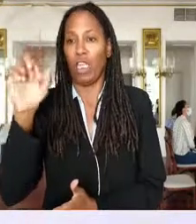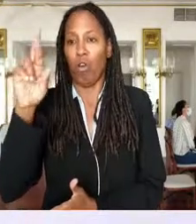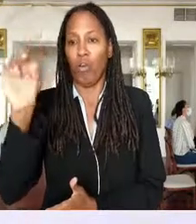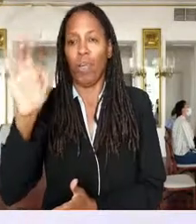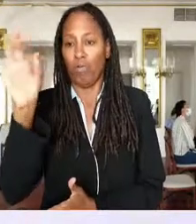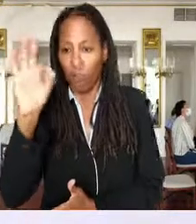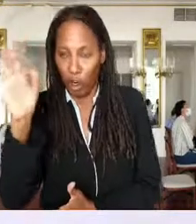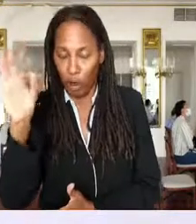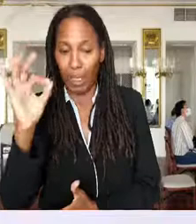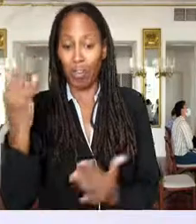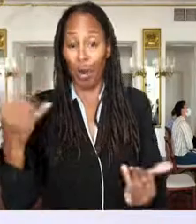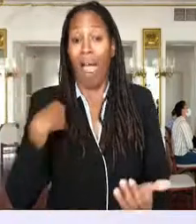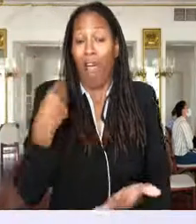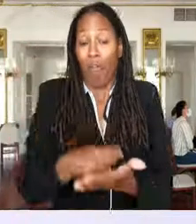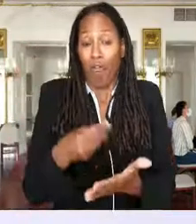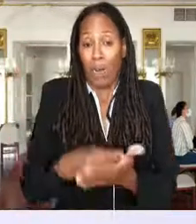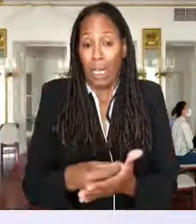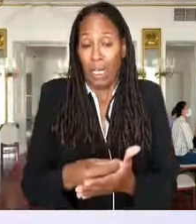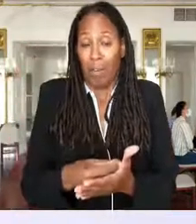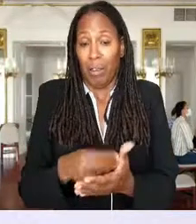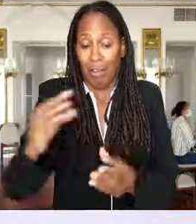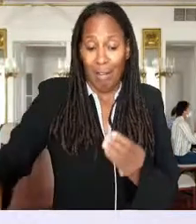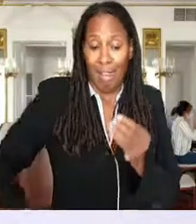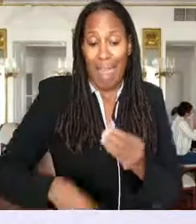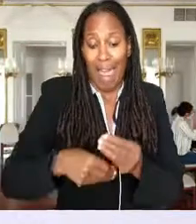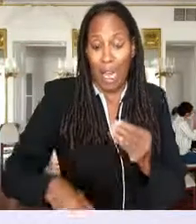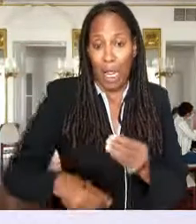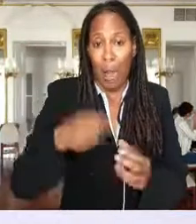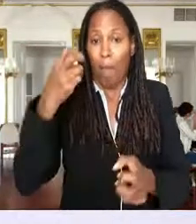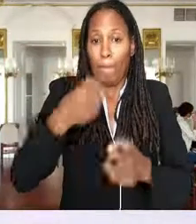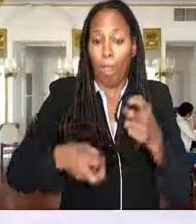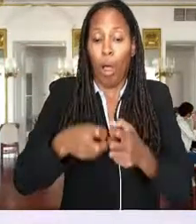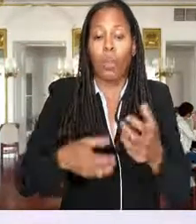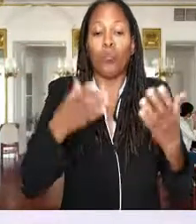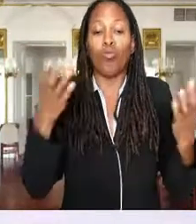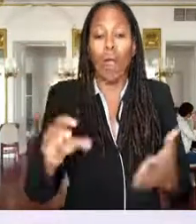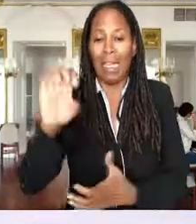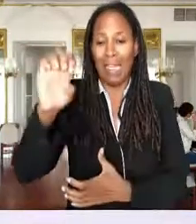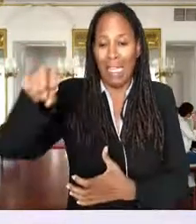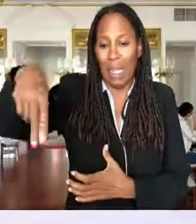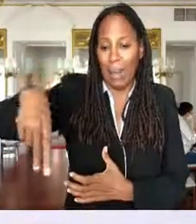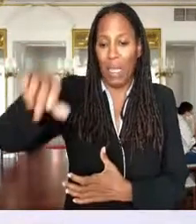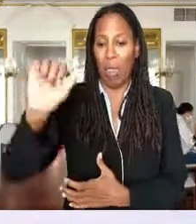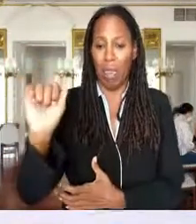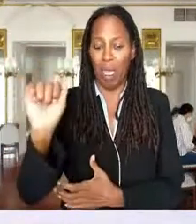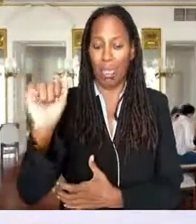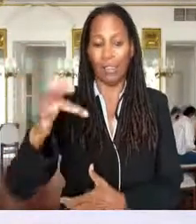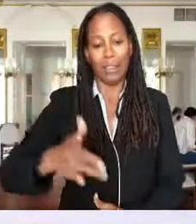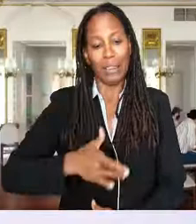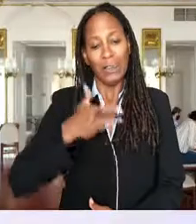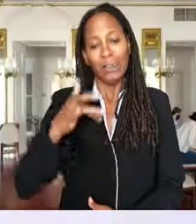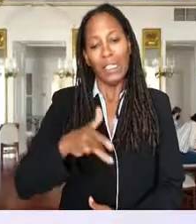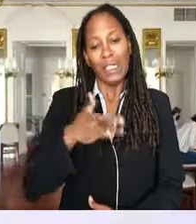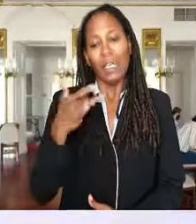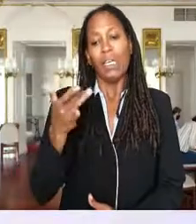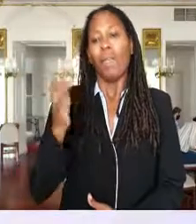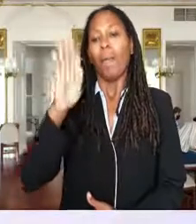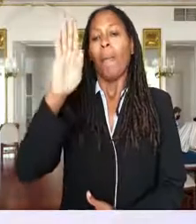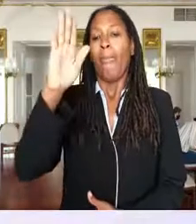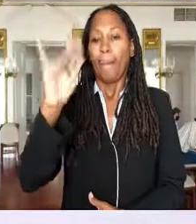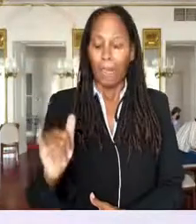already invested the money. What their hurdle is now is the EPA. I think there's a feeling by investors that the